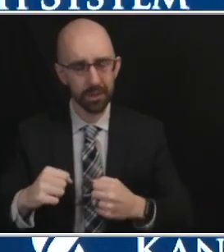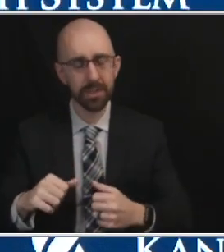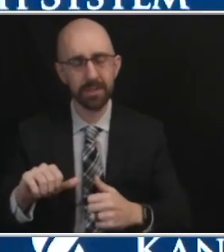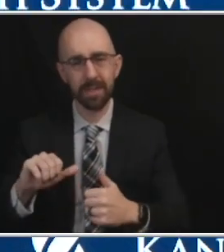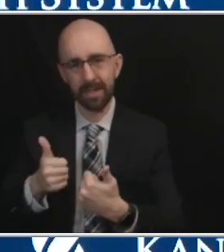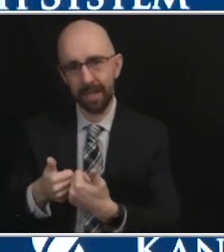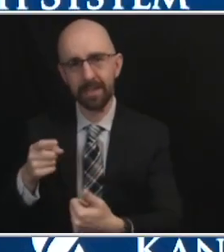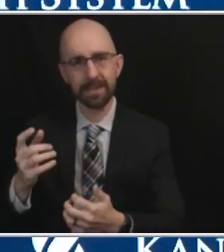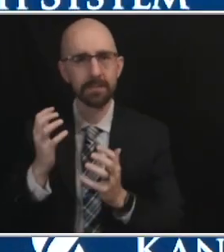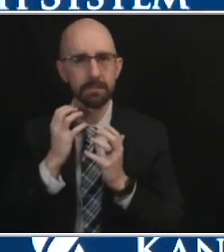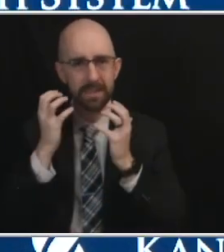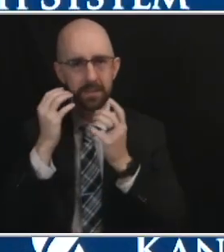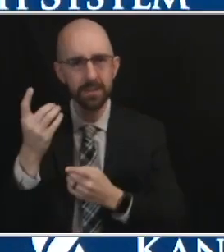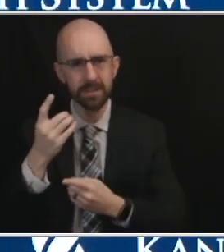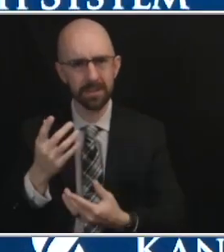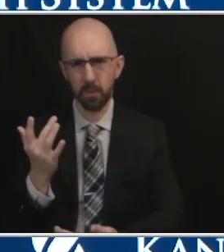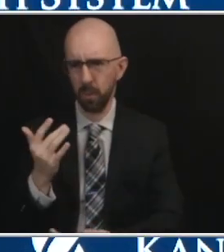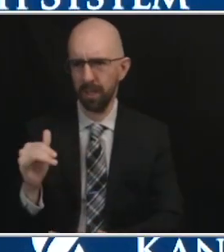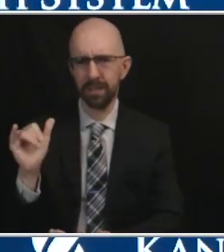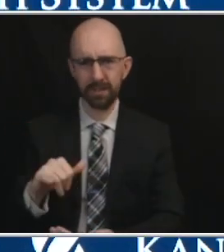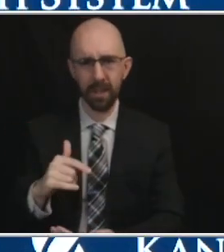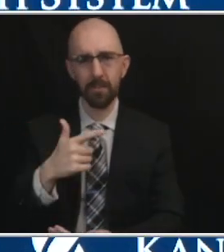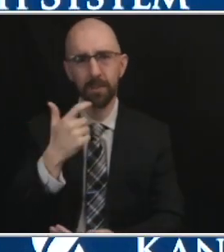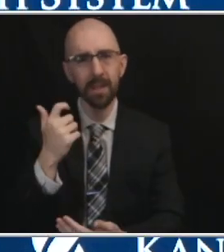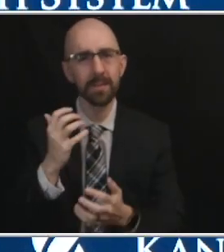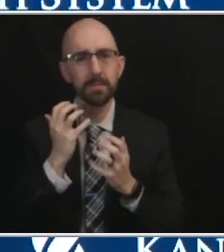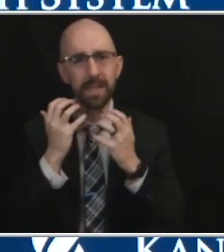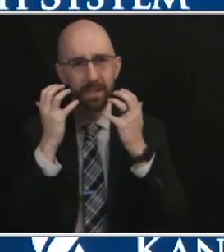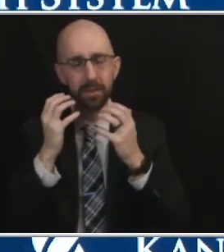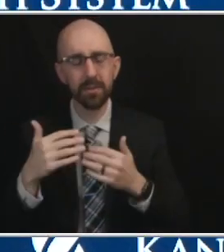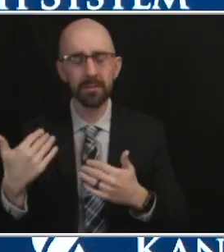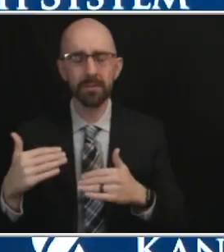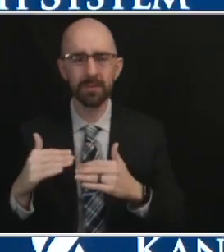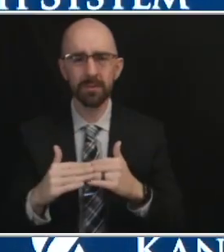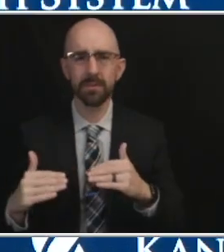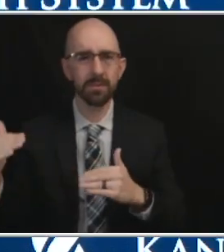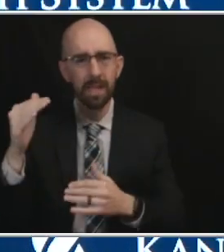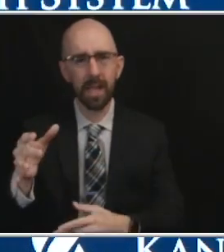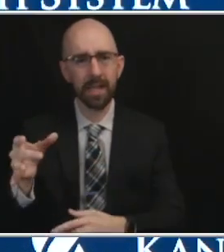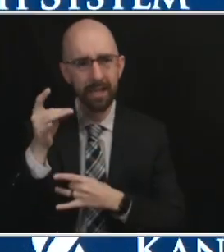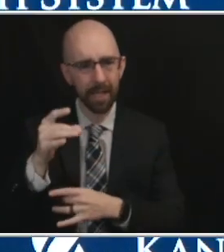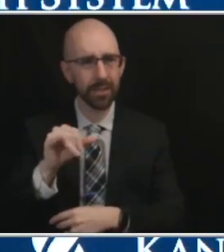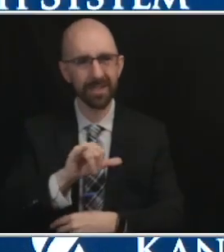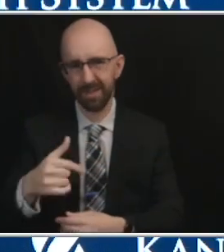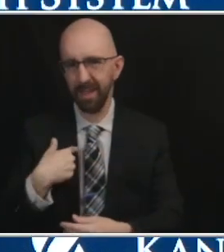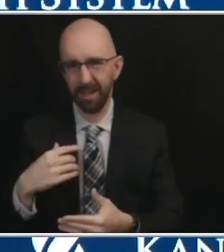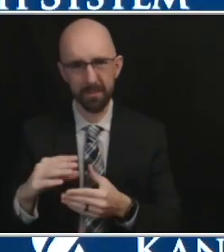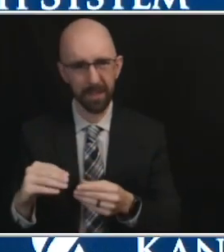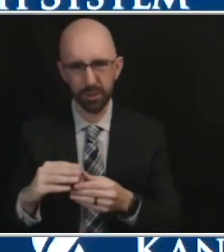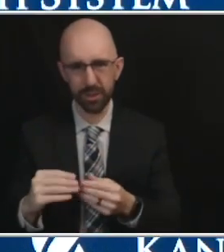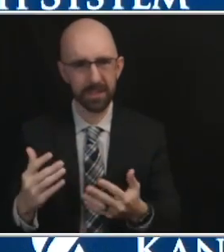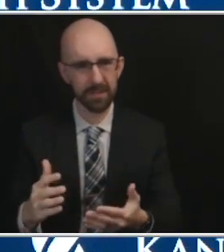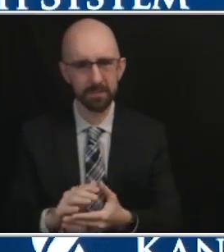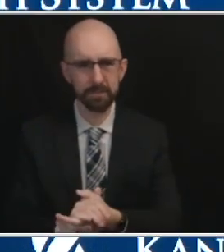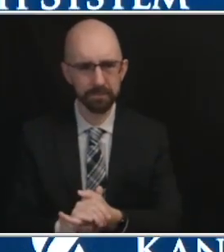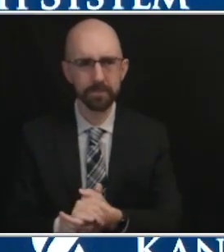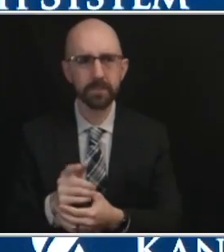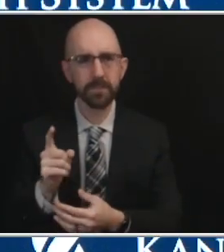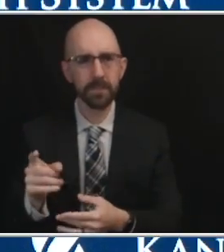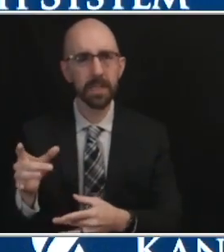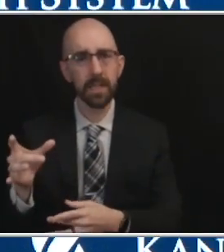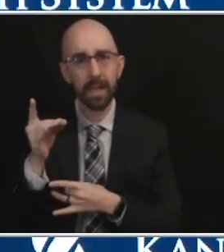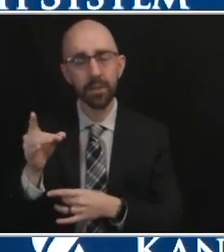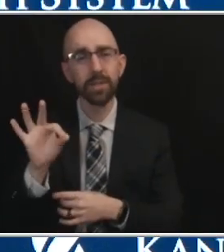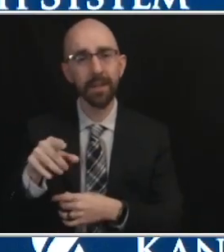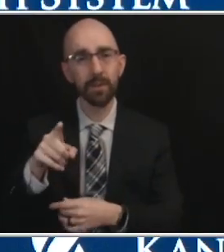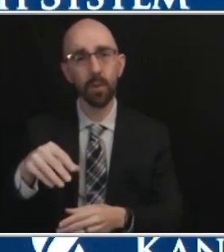And why is that? Because measles is extremely contagious, just as I said. It is contagious if you are in a